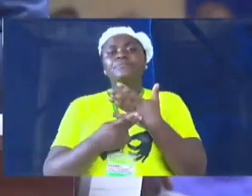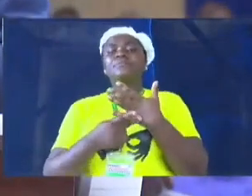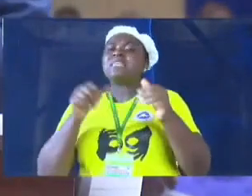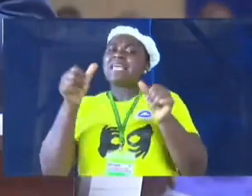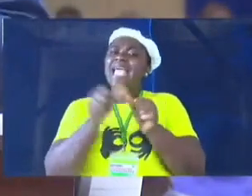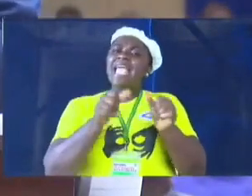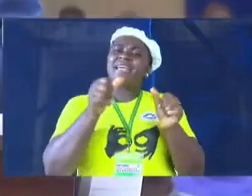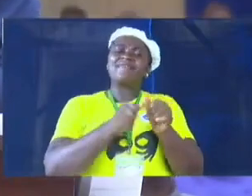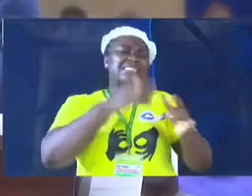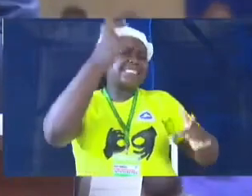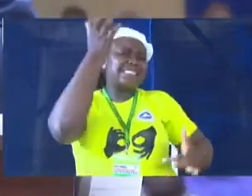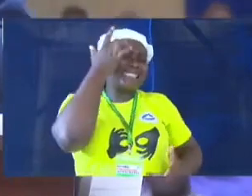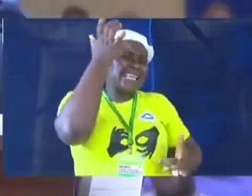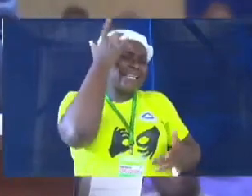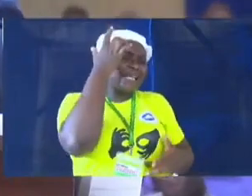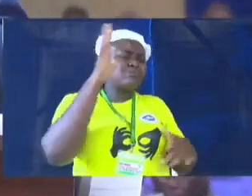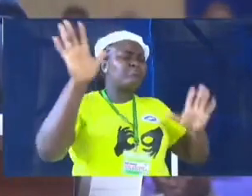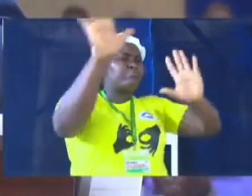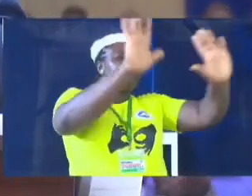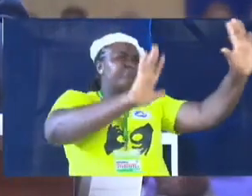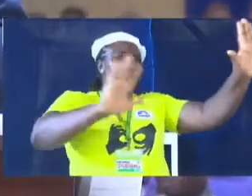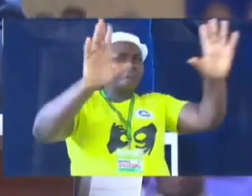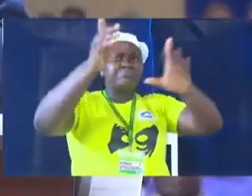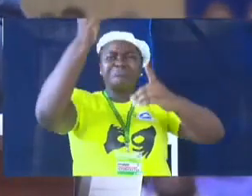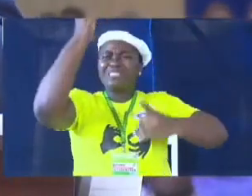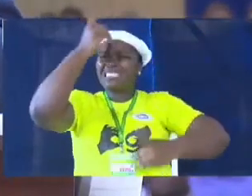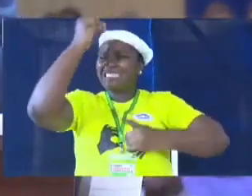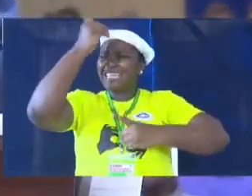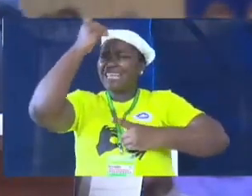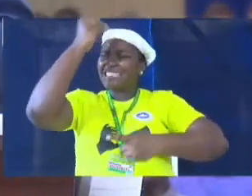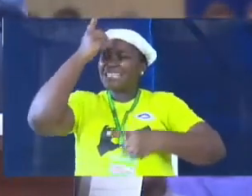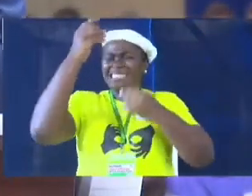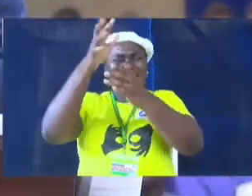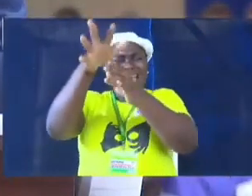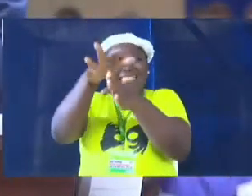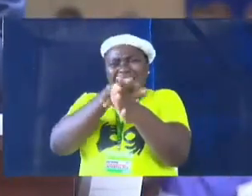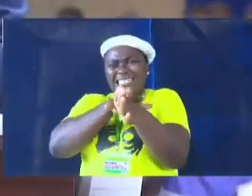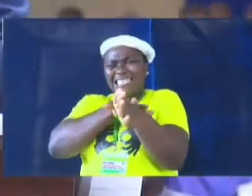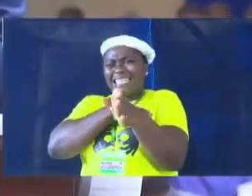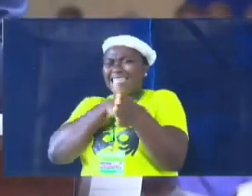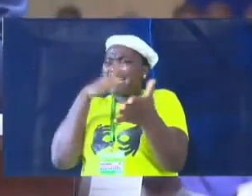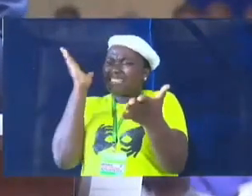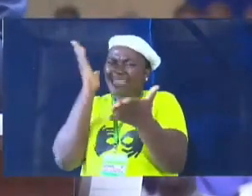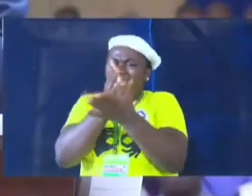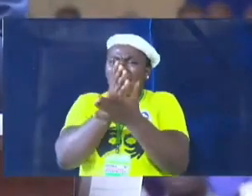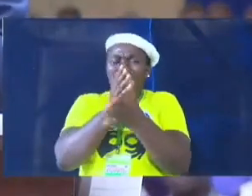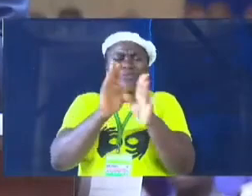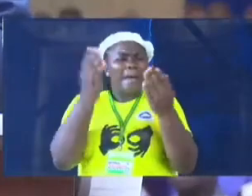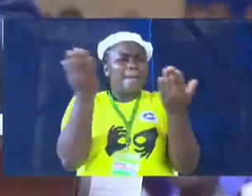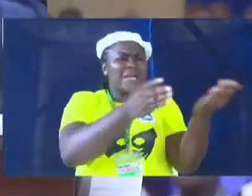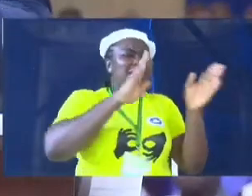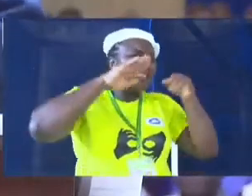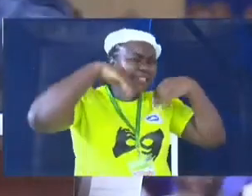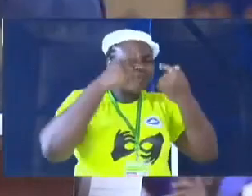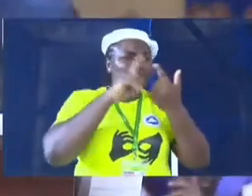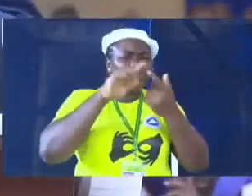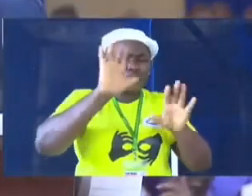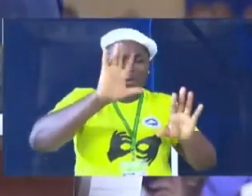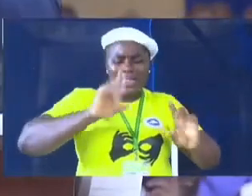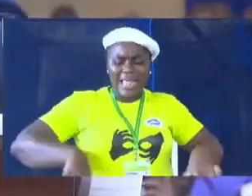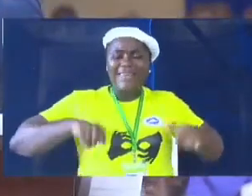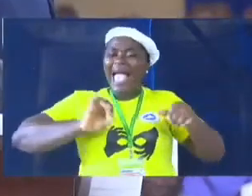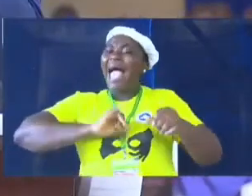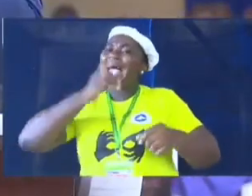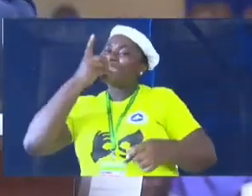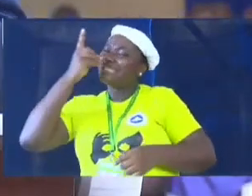Every sickness, affliction, disease, delay, stagnation, bringing shame in your life, I